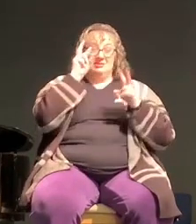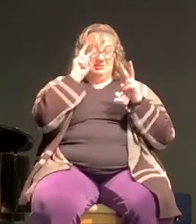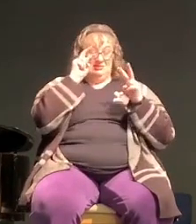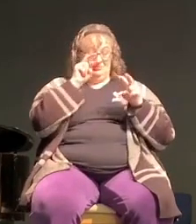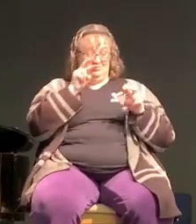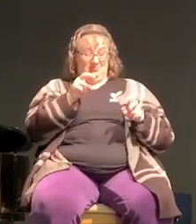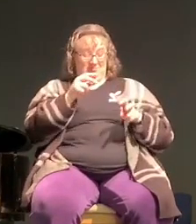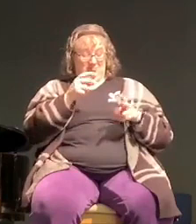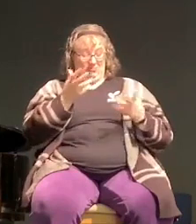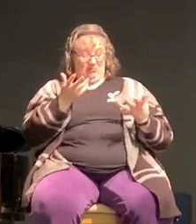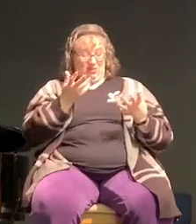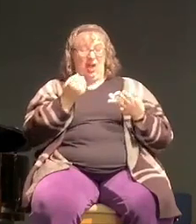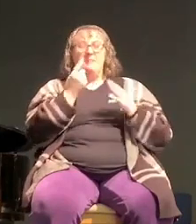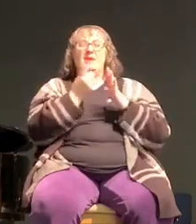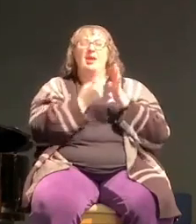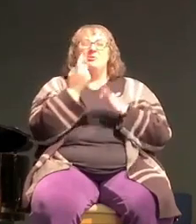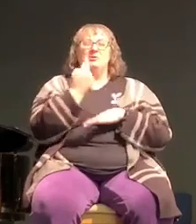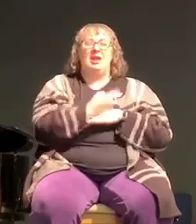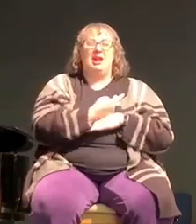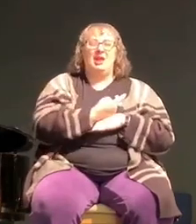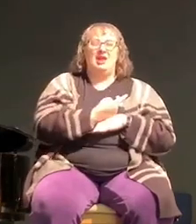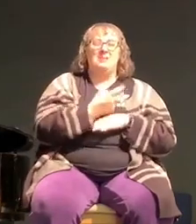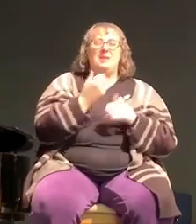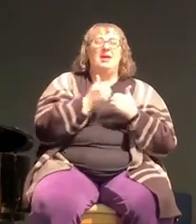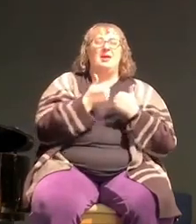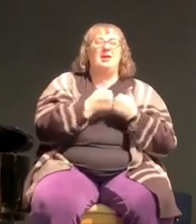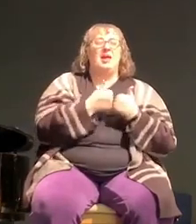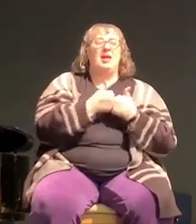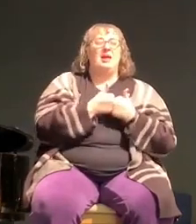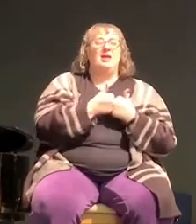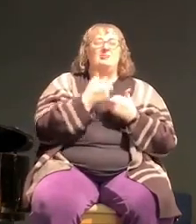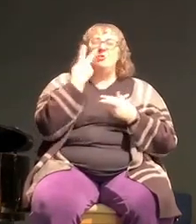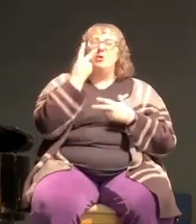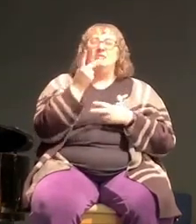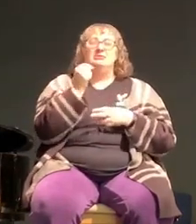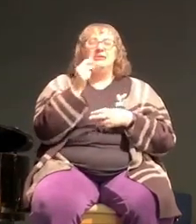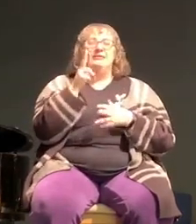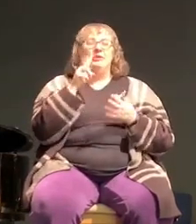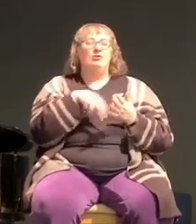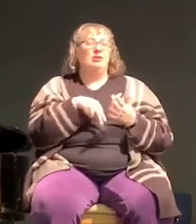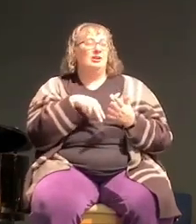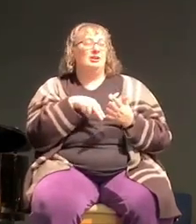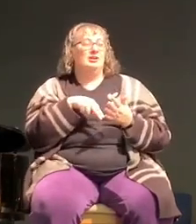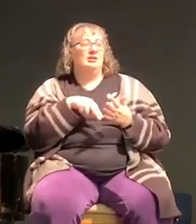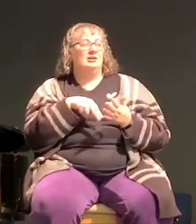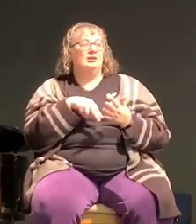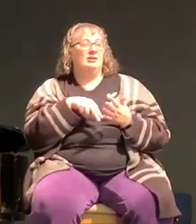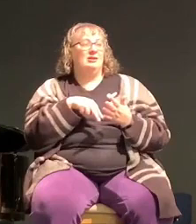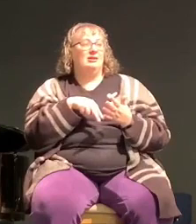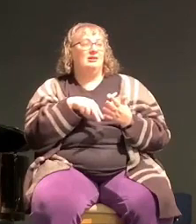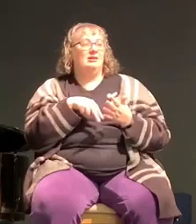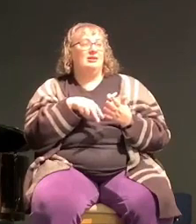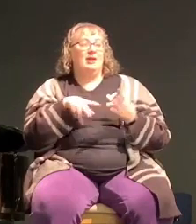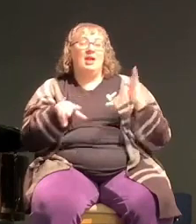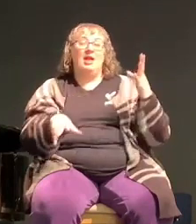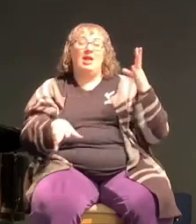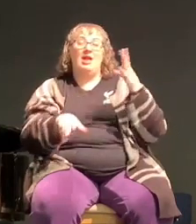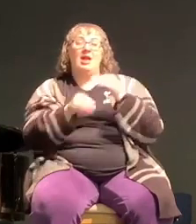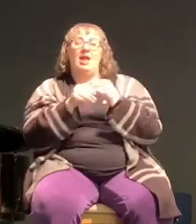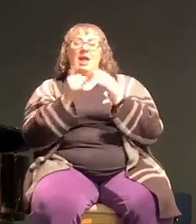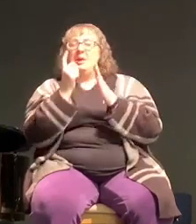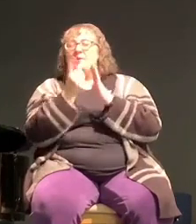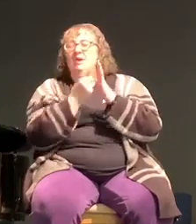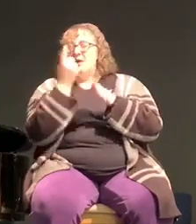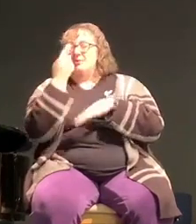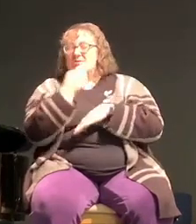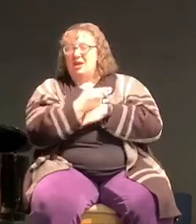myself and saying, well, how many hours a day do I spend playing video games or watching TV or reading? Okay, add those up. How many hours a